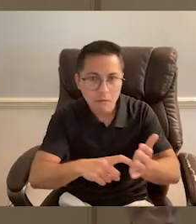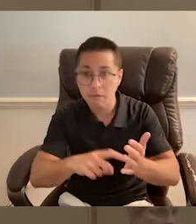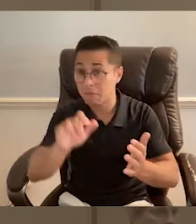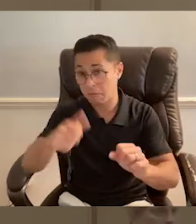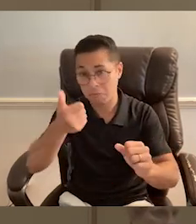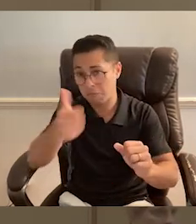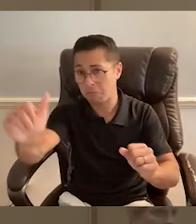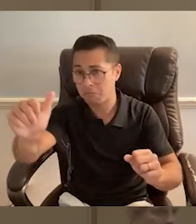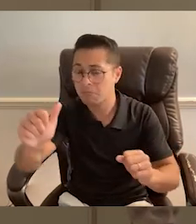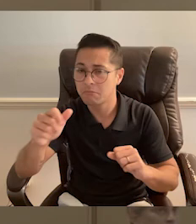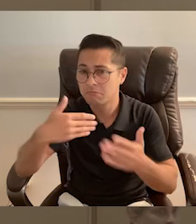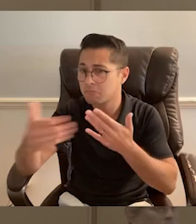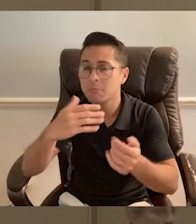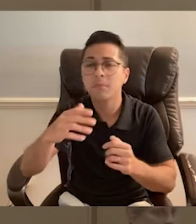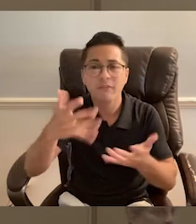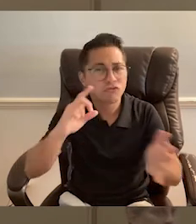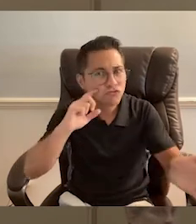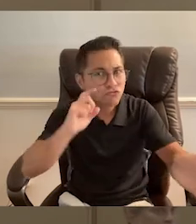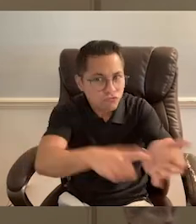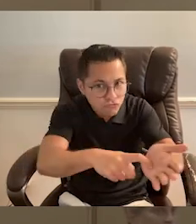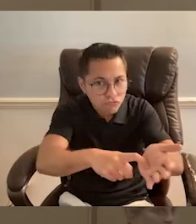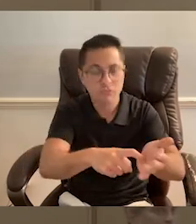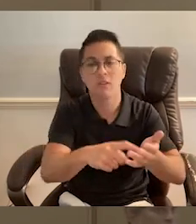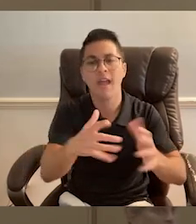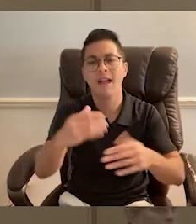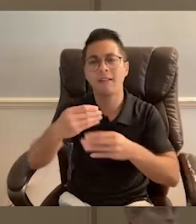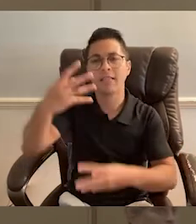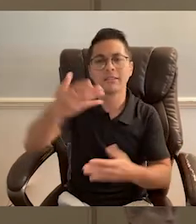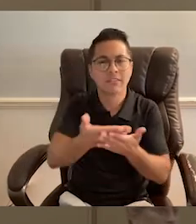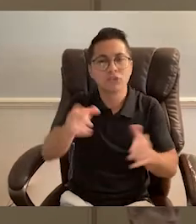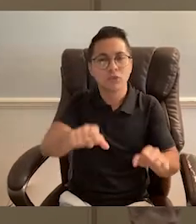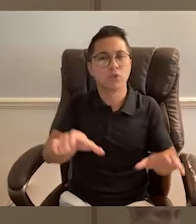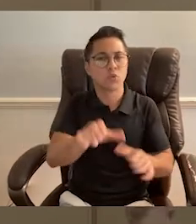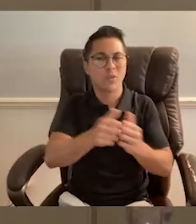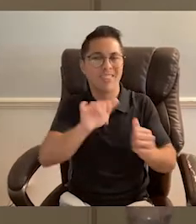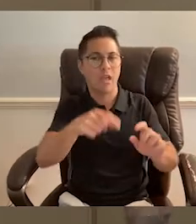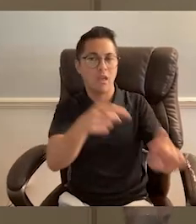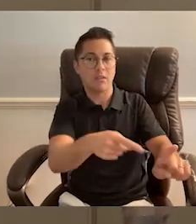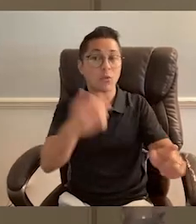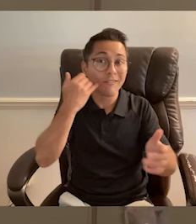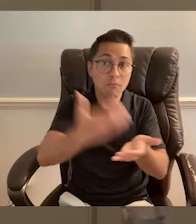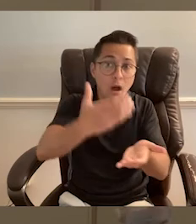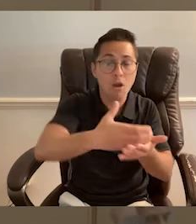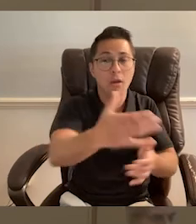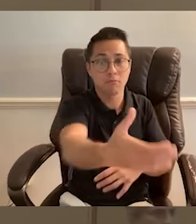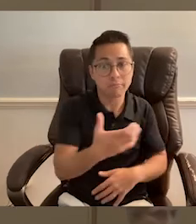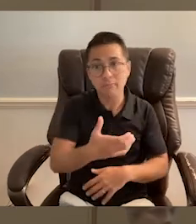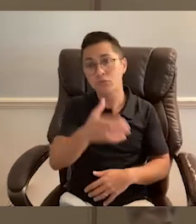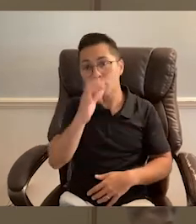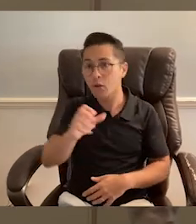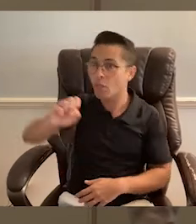starts to brake, and I can, put it on, the assist, so that I can, level it 1, 2, 3